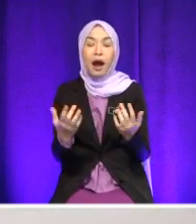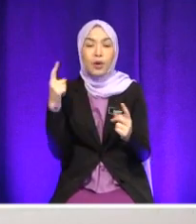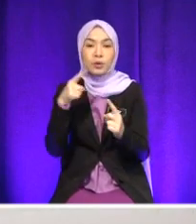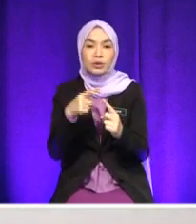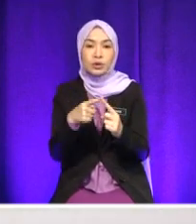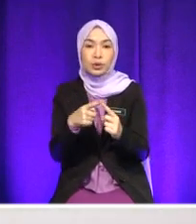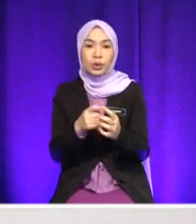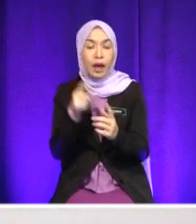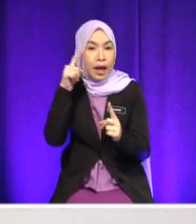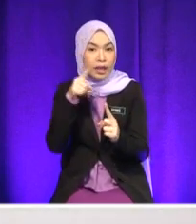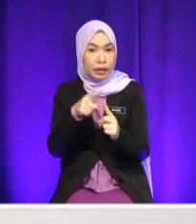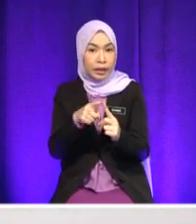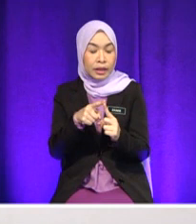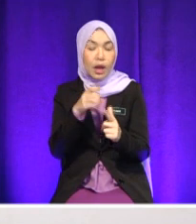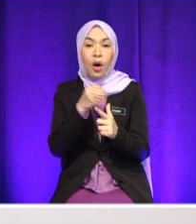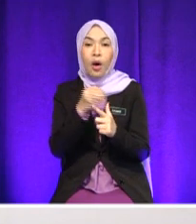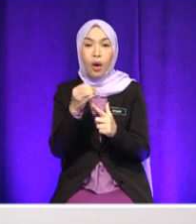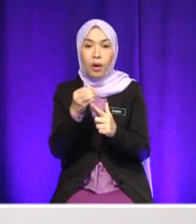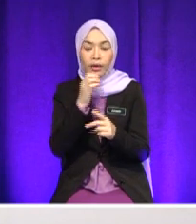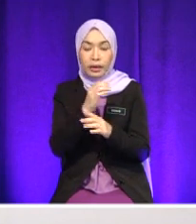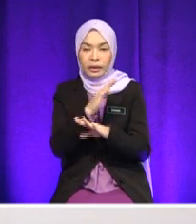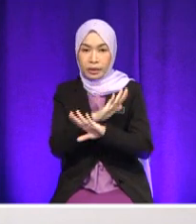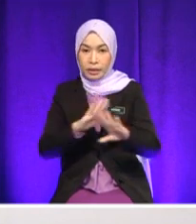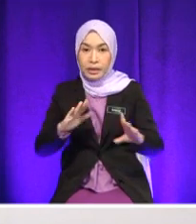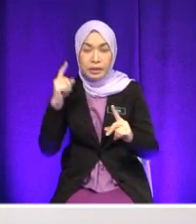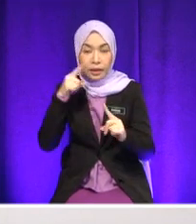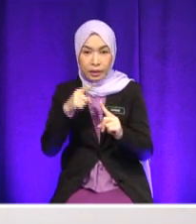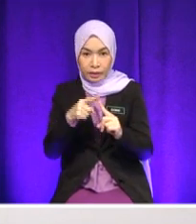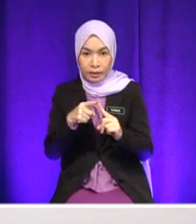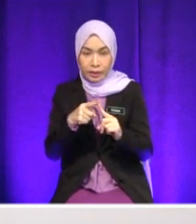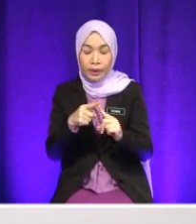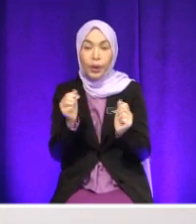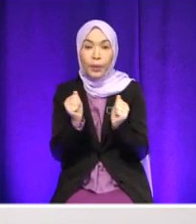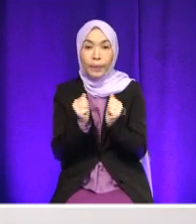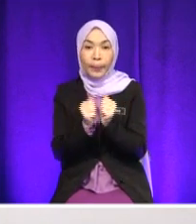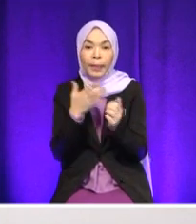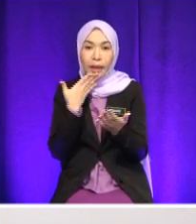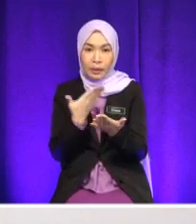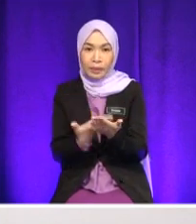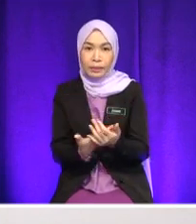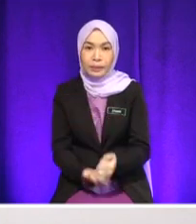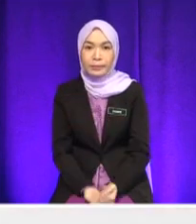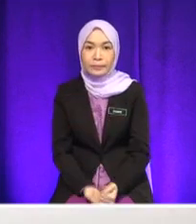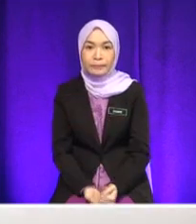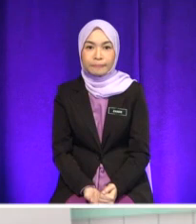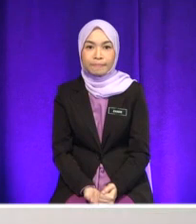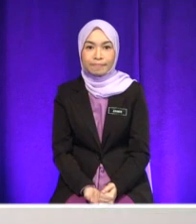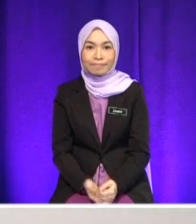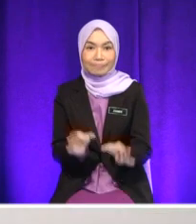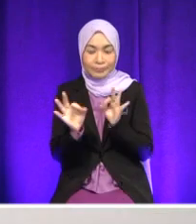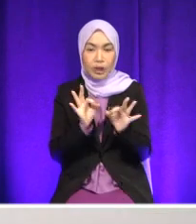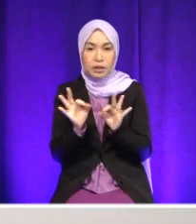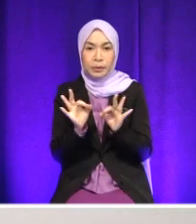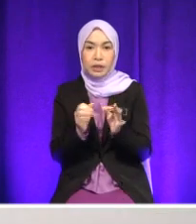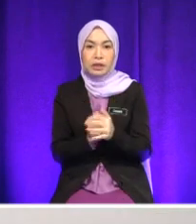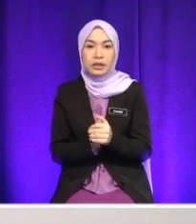my discussion or an argument with my friends. And I'm sure that it will come in handy